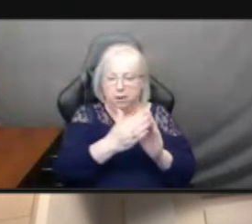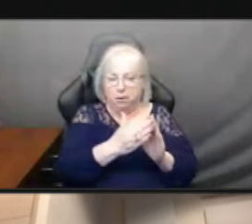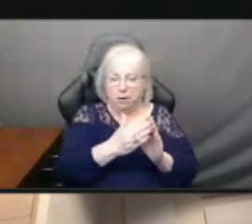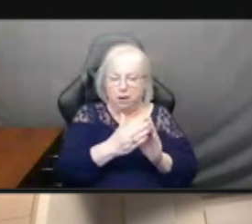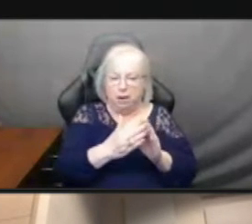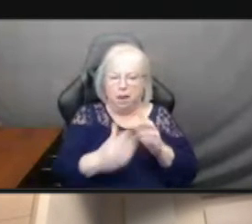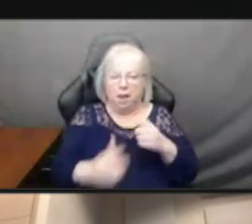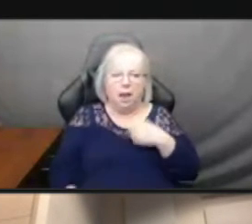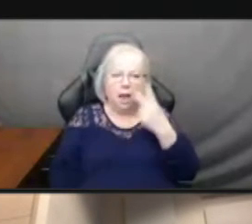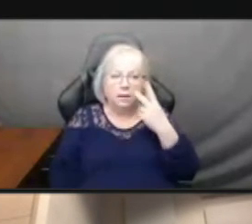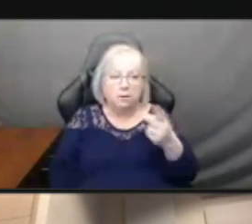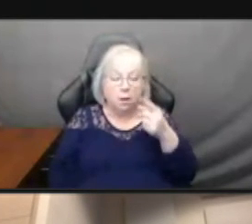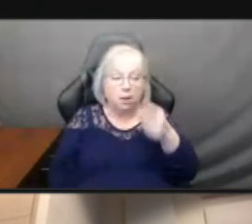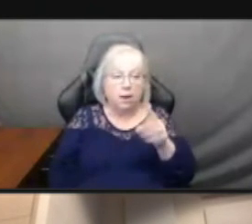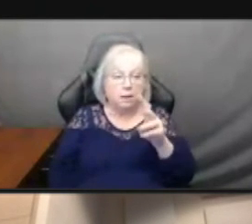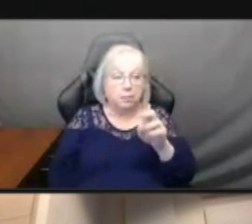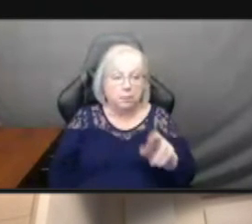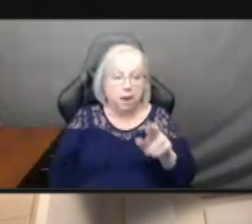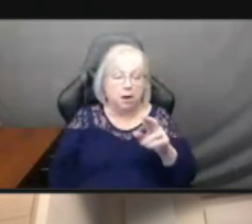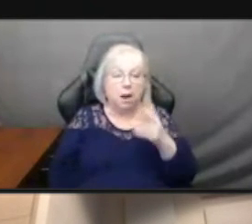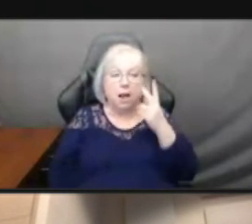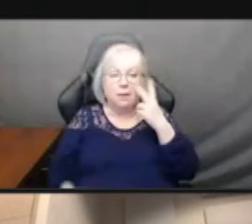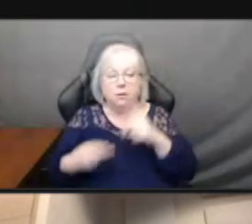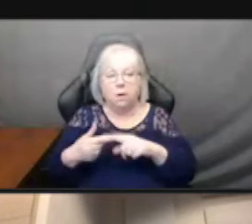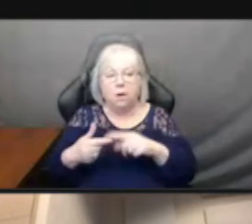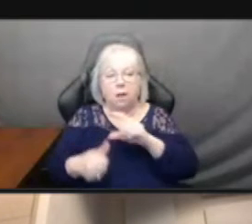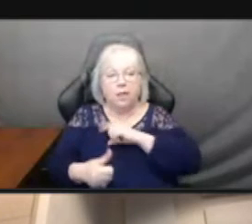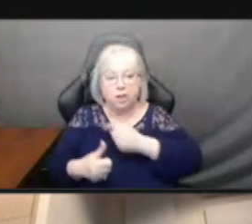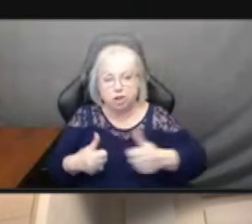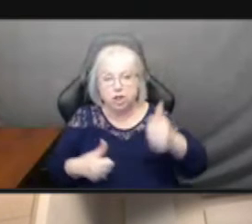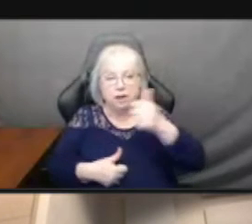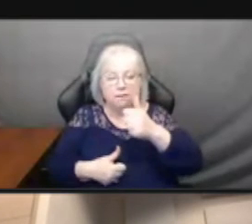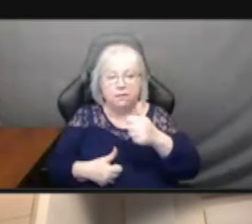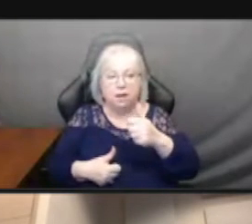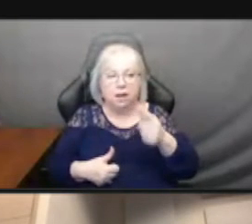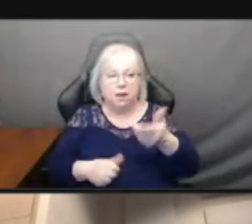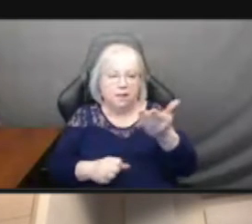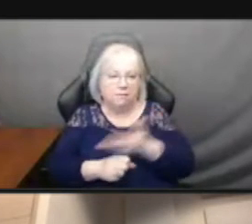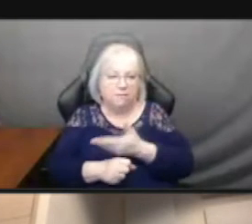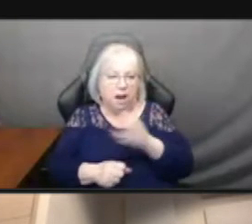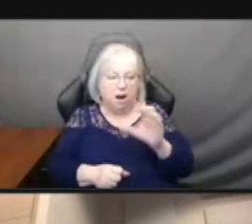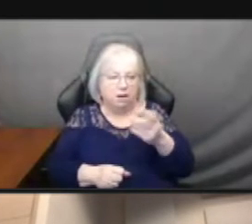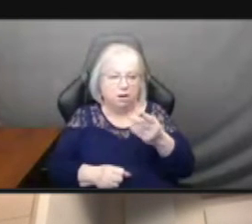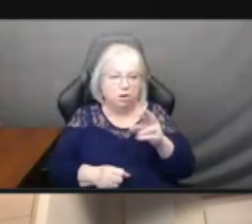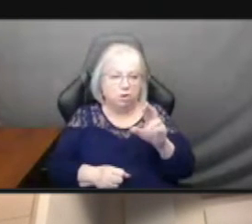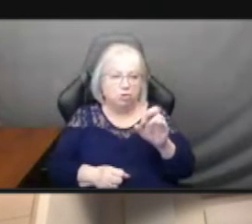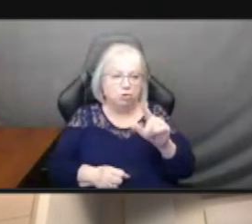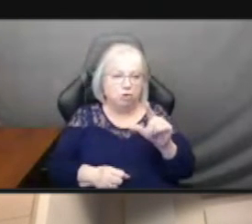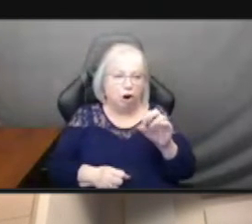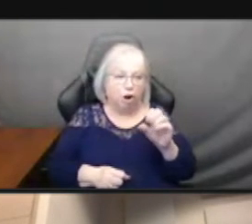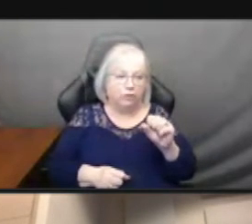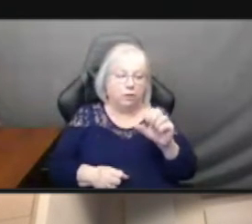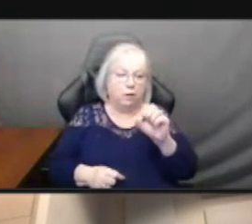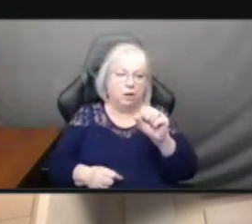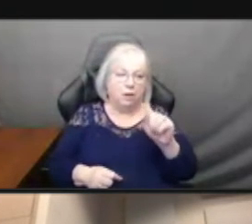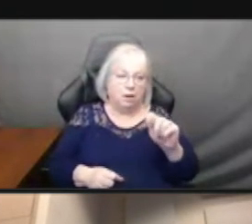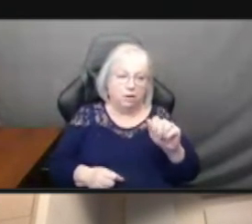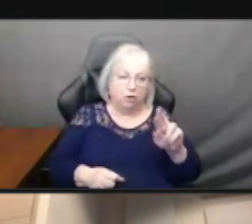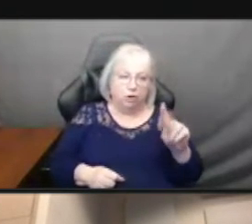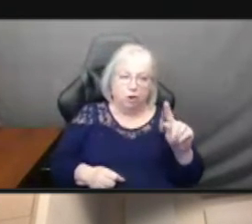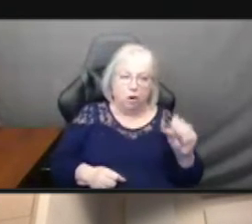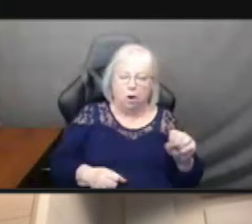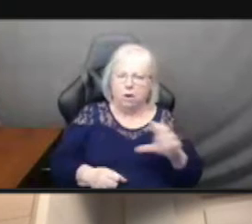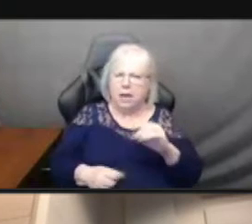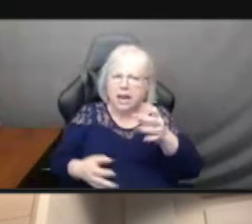saw this mayor. I saw the chief. They fired Charles Starks, and a judge told